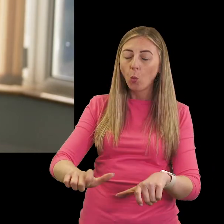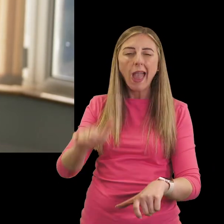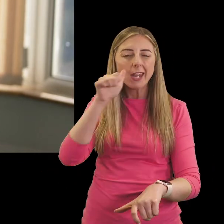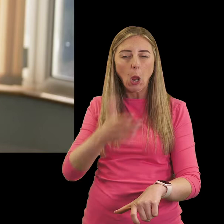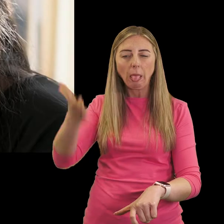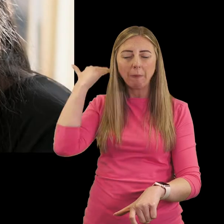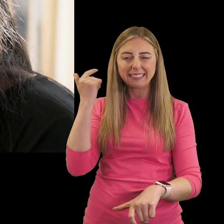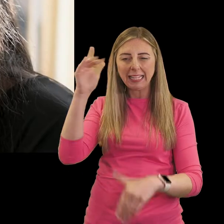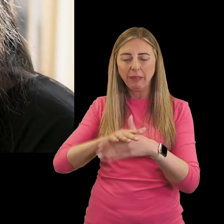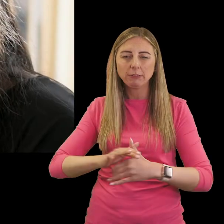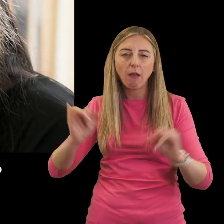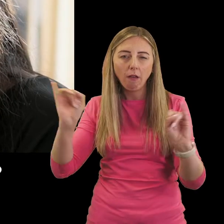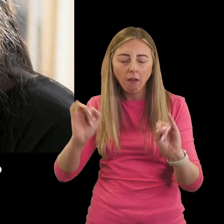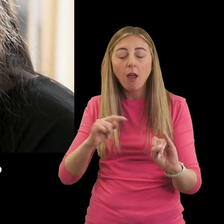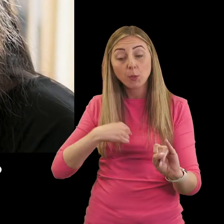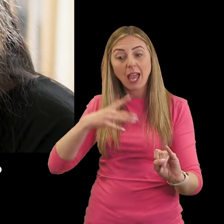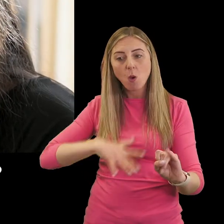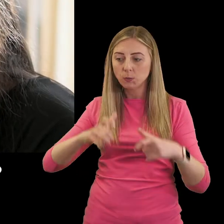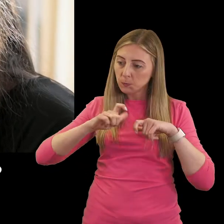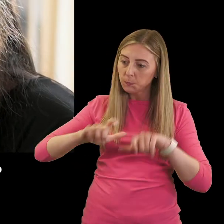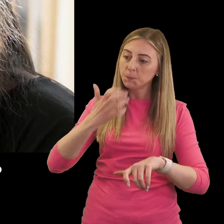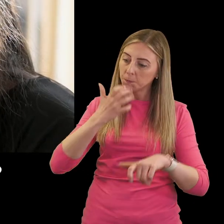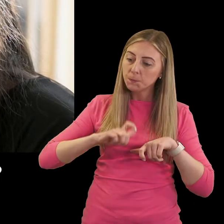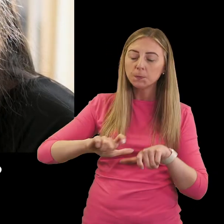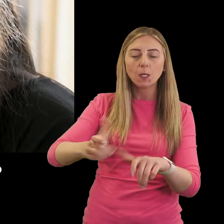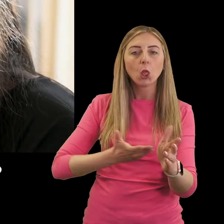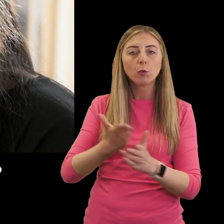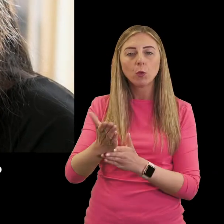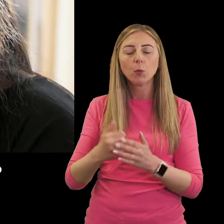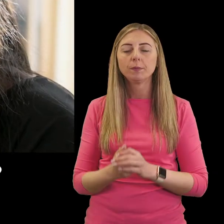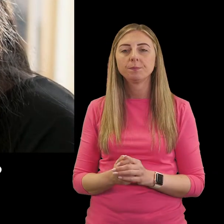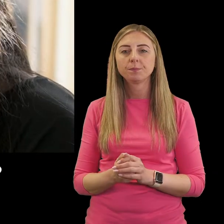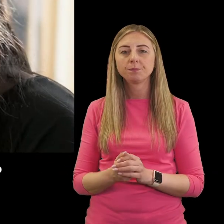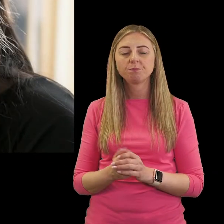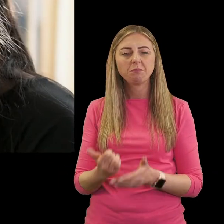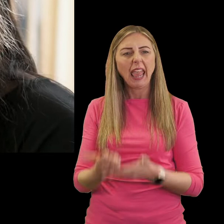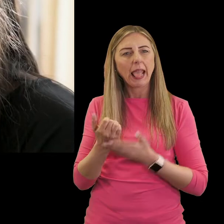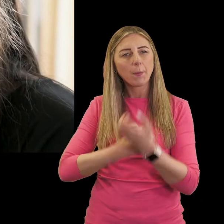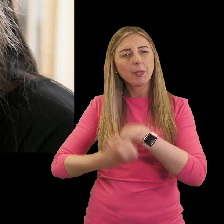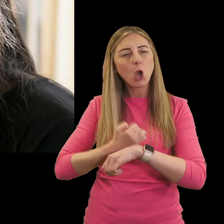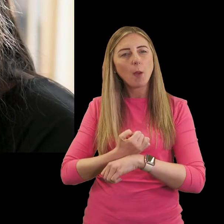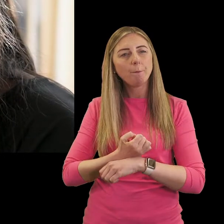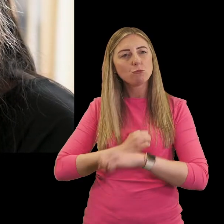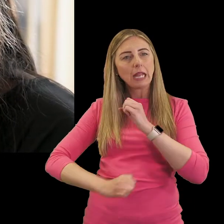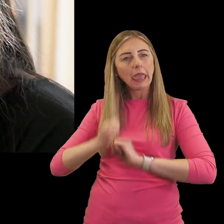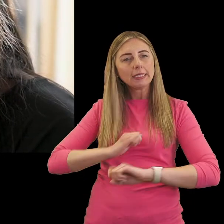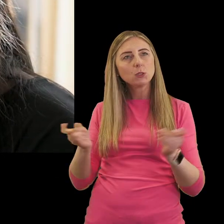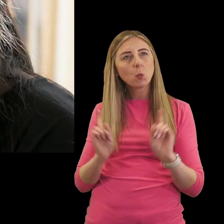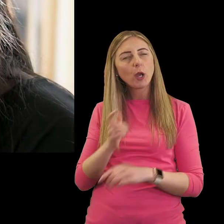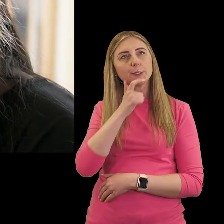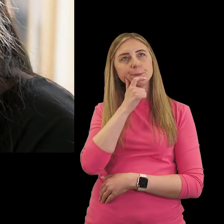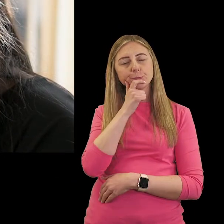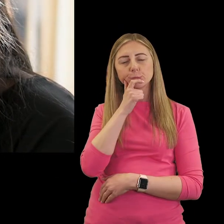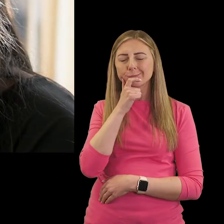and I want to make a difference. What helps me to kind of be resilient? I think